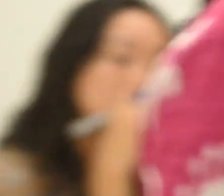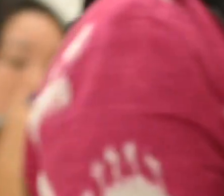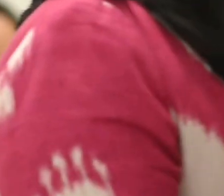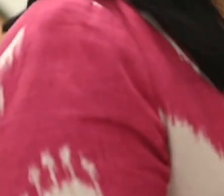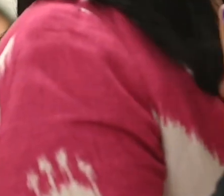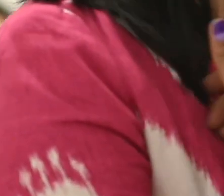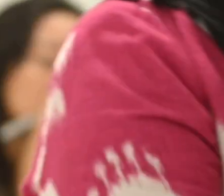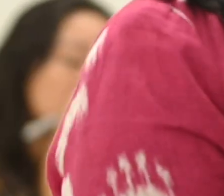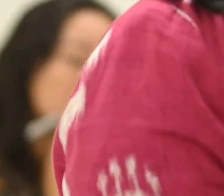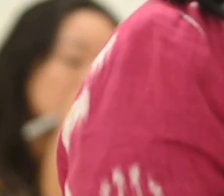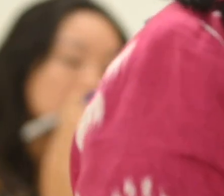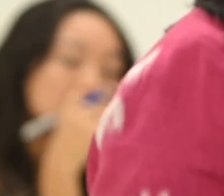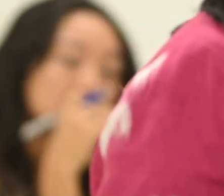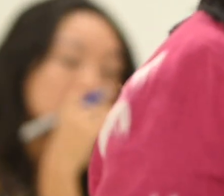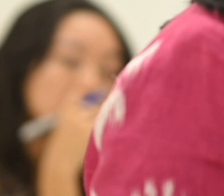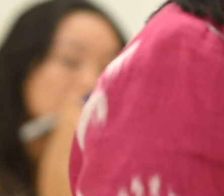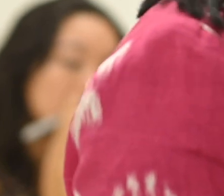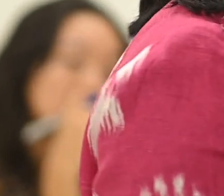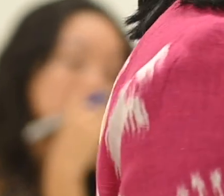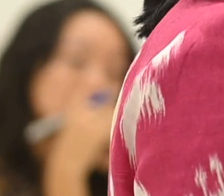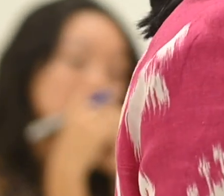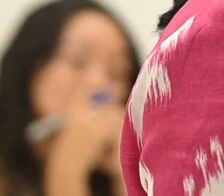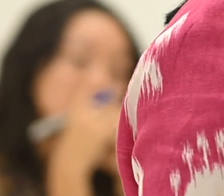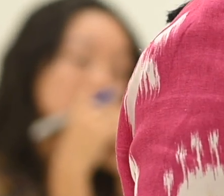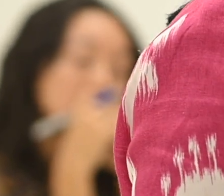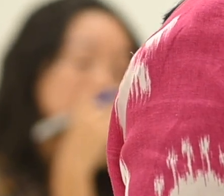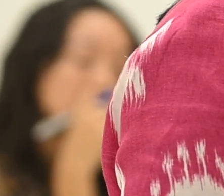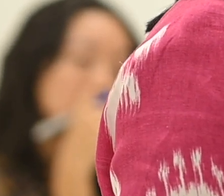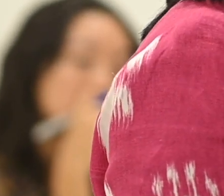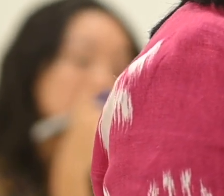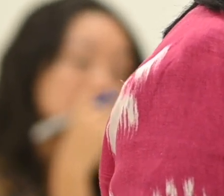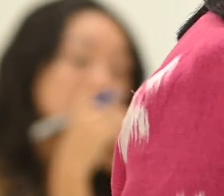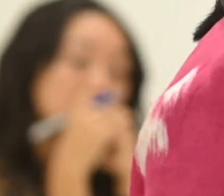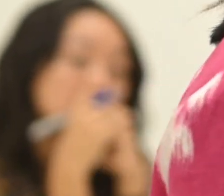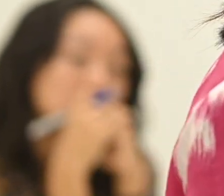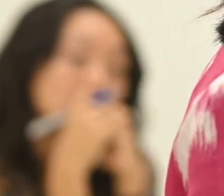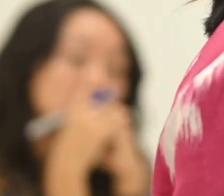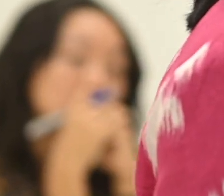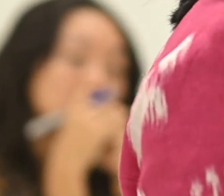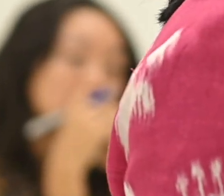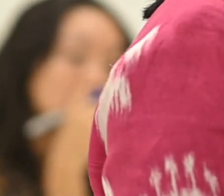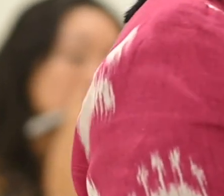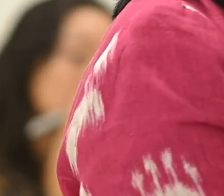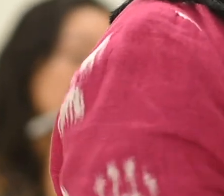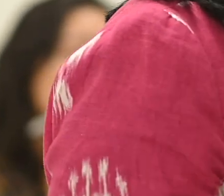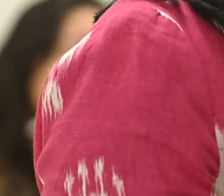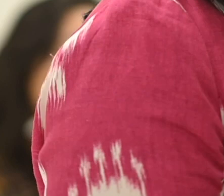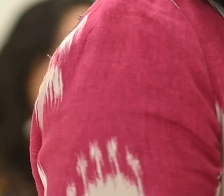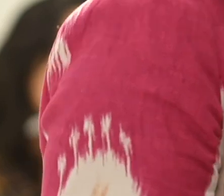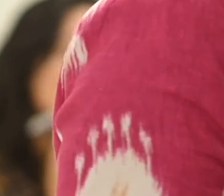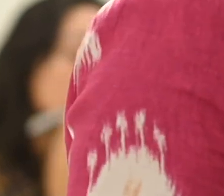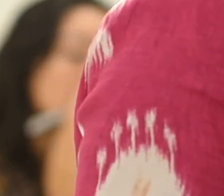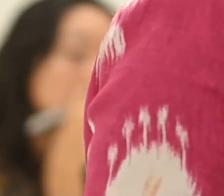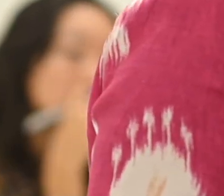because as a former ED myself, like, I played every role on that particular framework, and felt